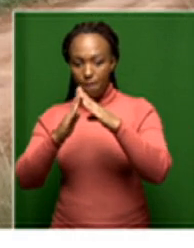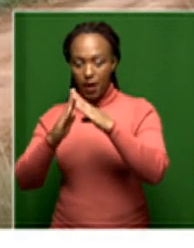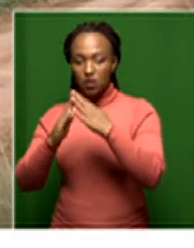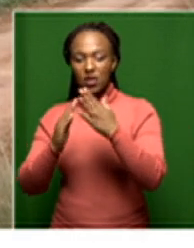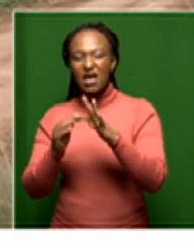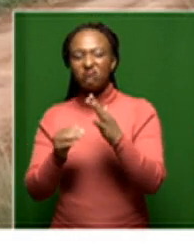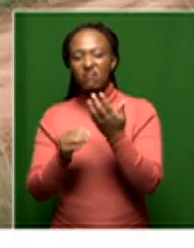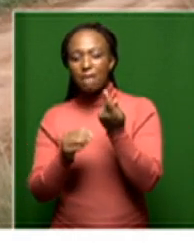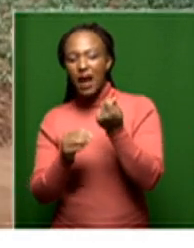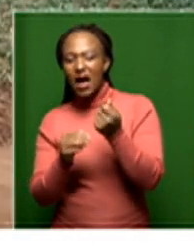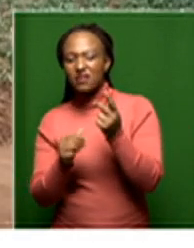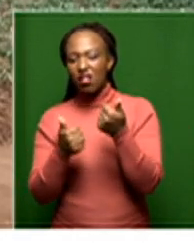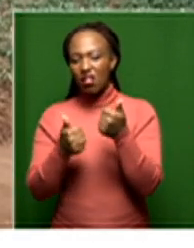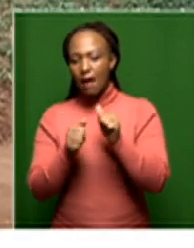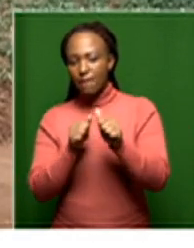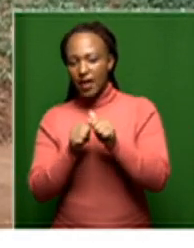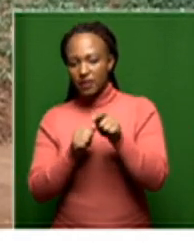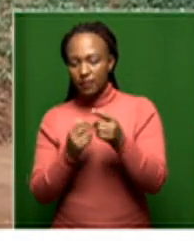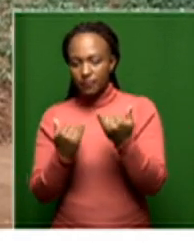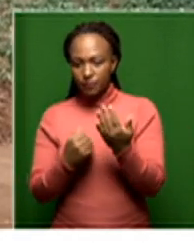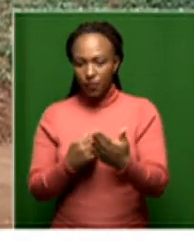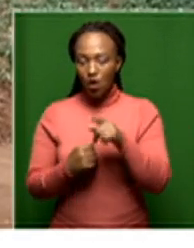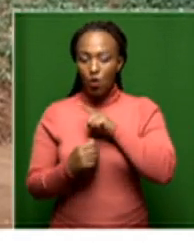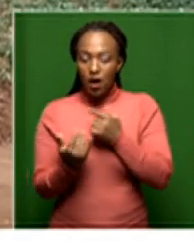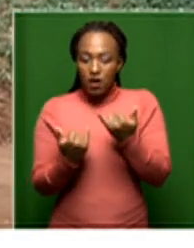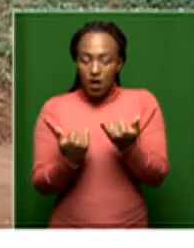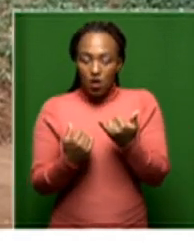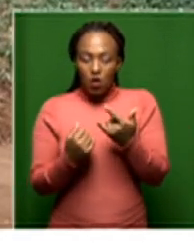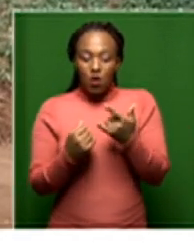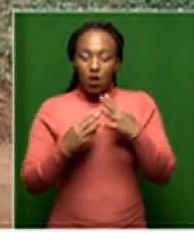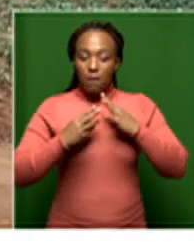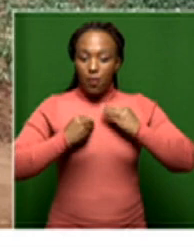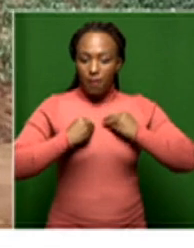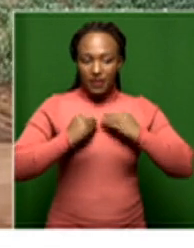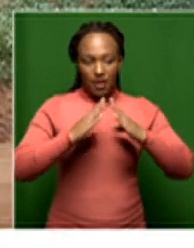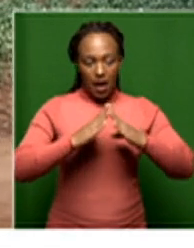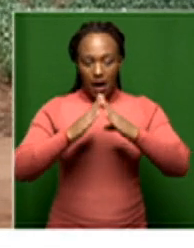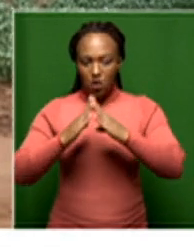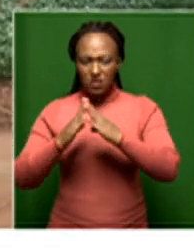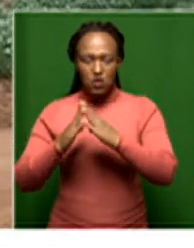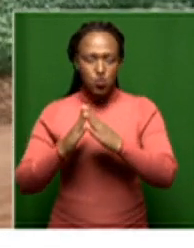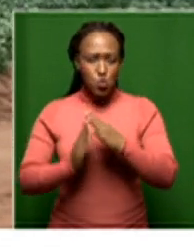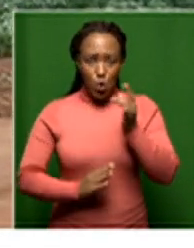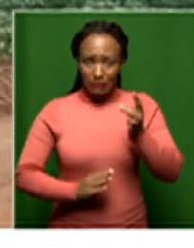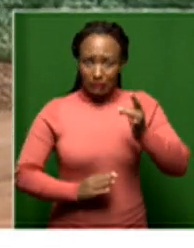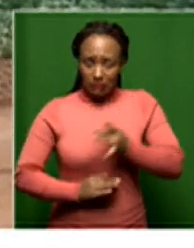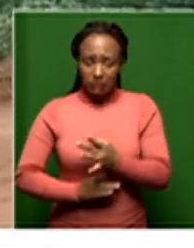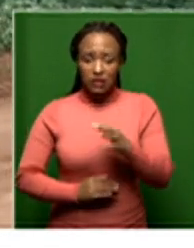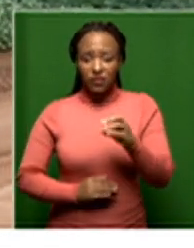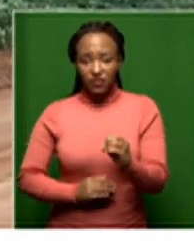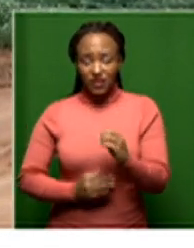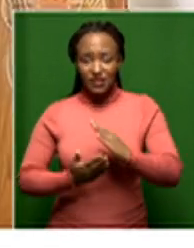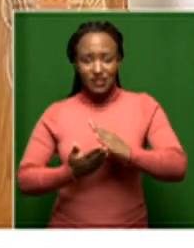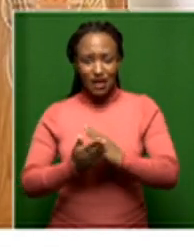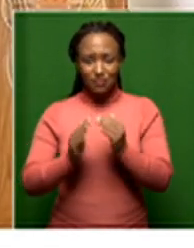at reasonable prices. The crisis we have is that property is just too expensive. It is even